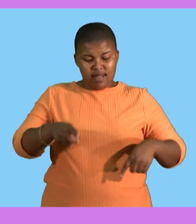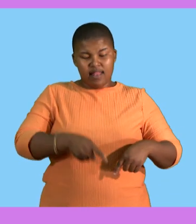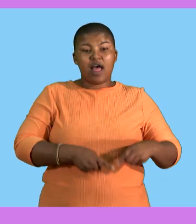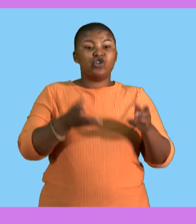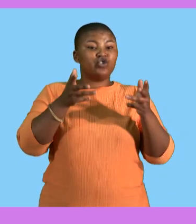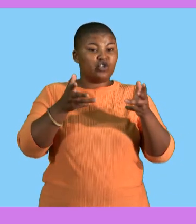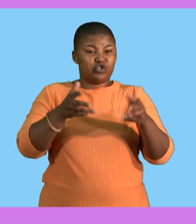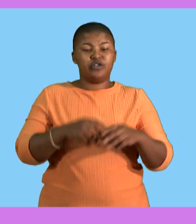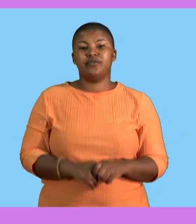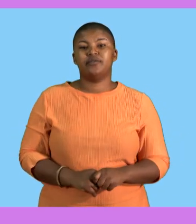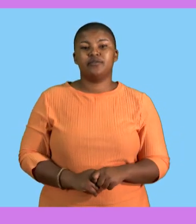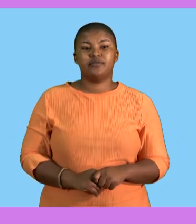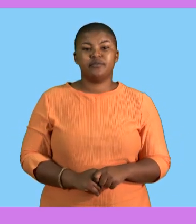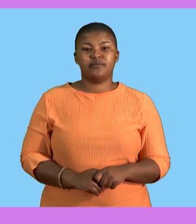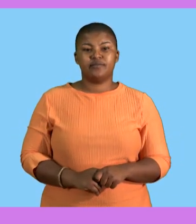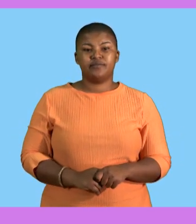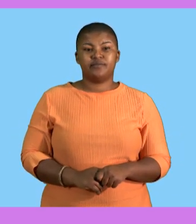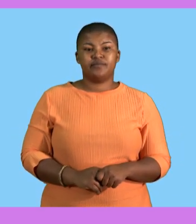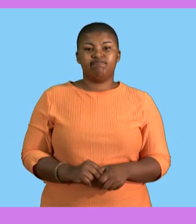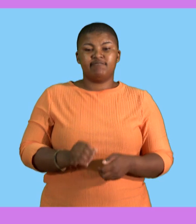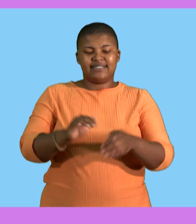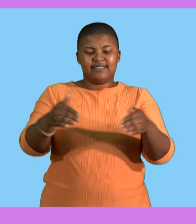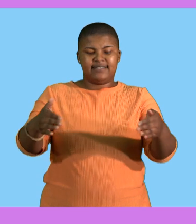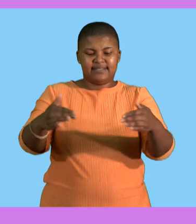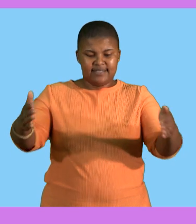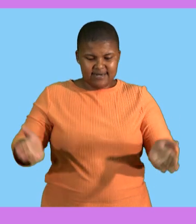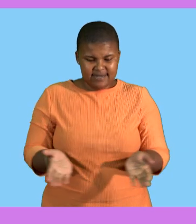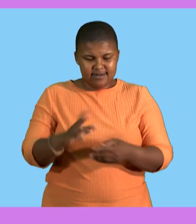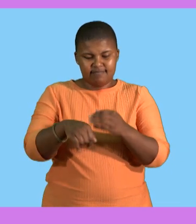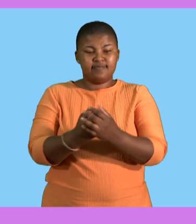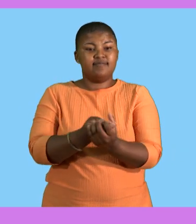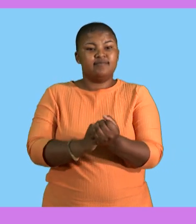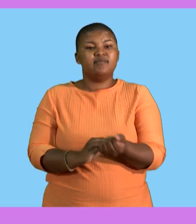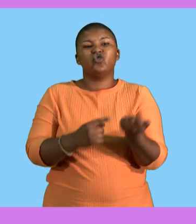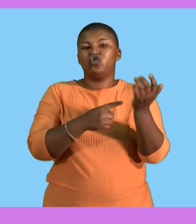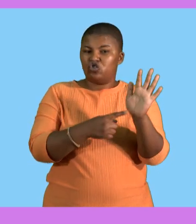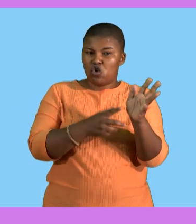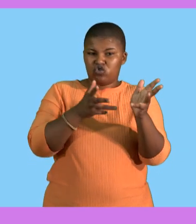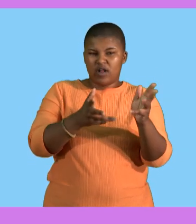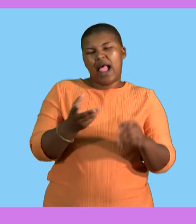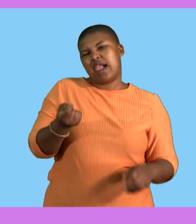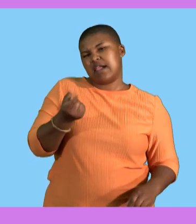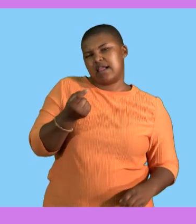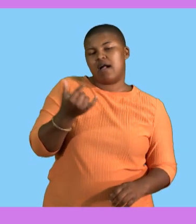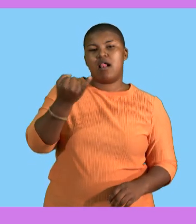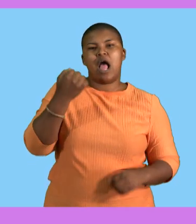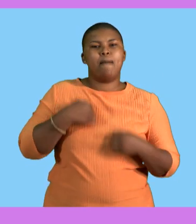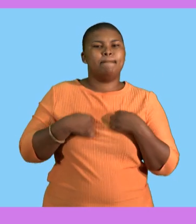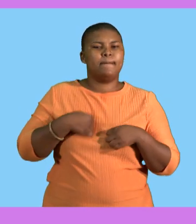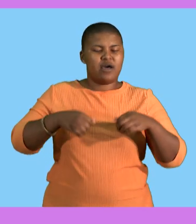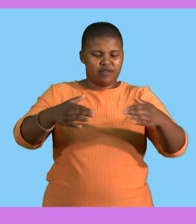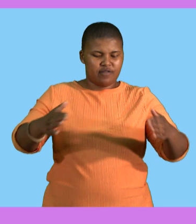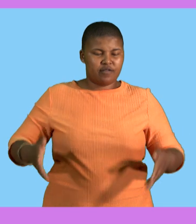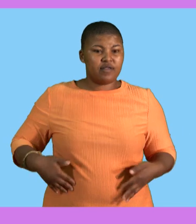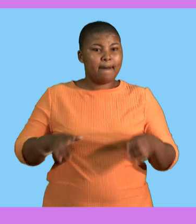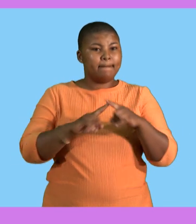in a rectangle, and then the sink is almost like a bath, but now it